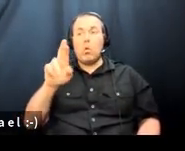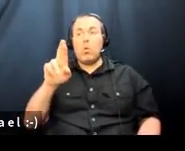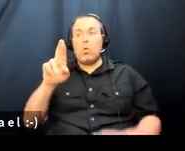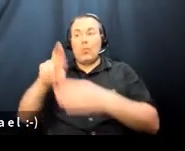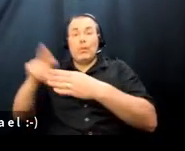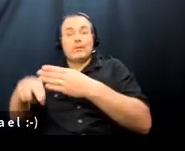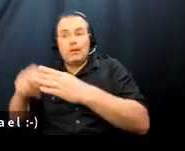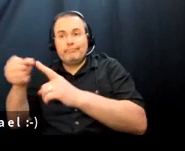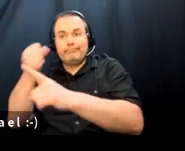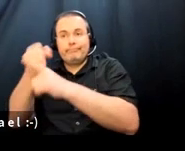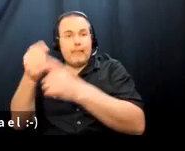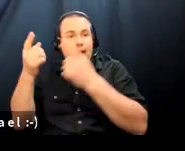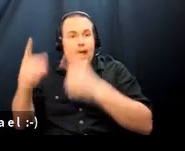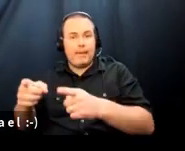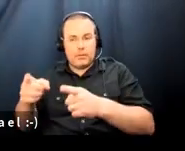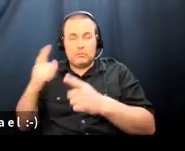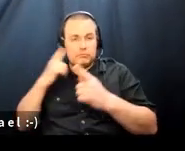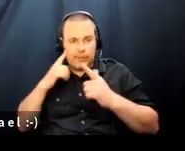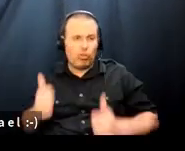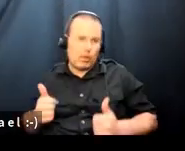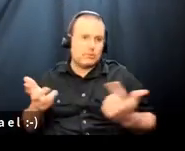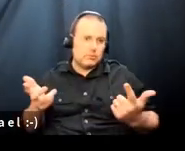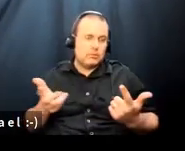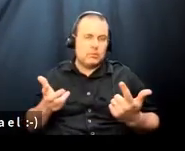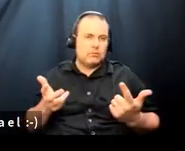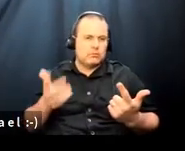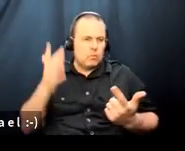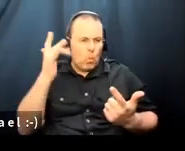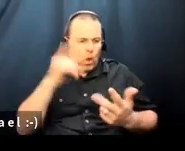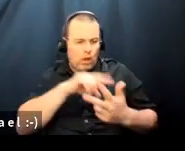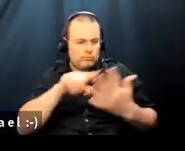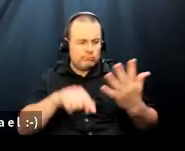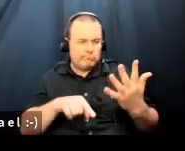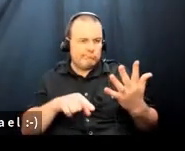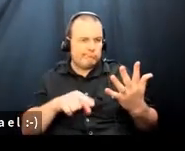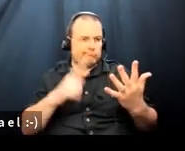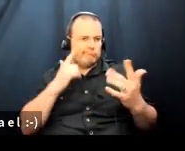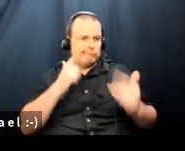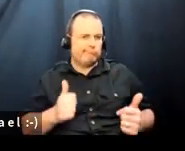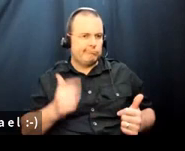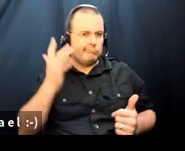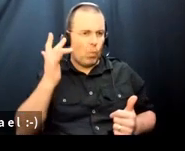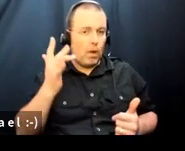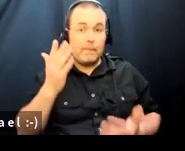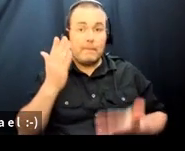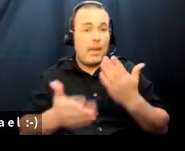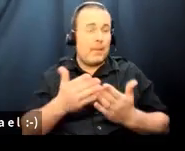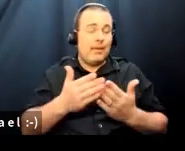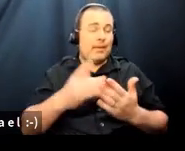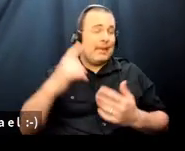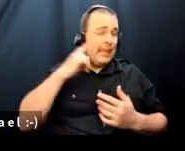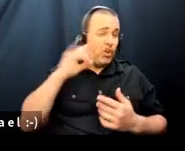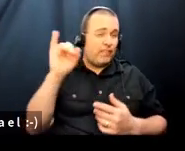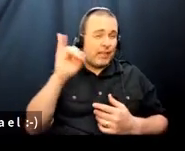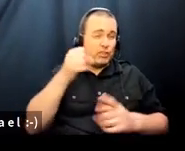which is hearing loss? Is it because they have had multiple ear infections early